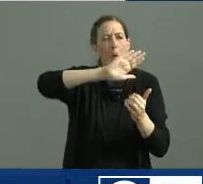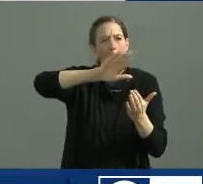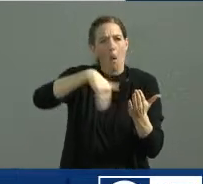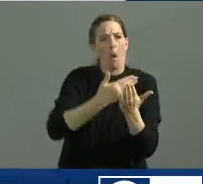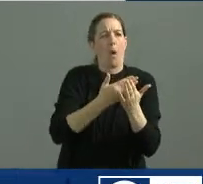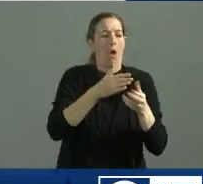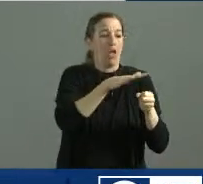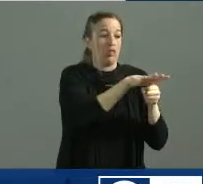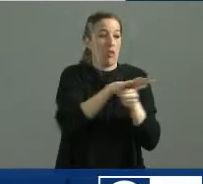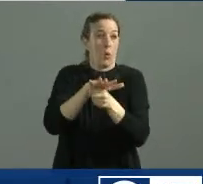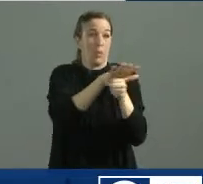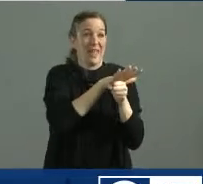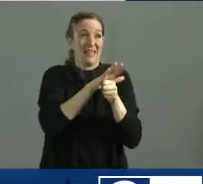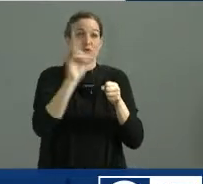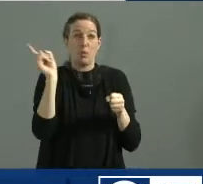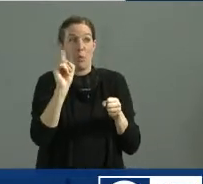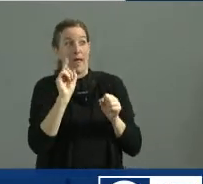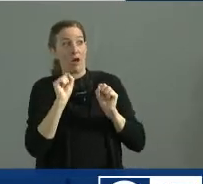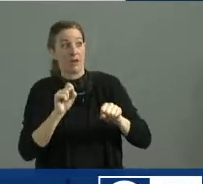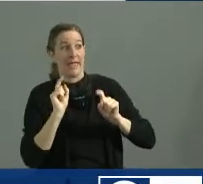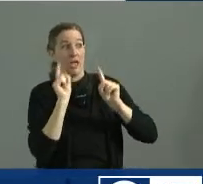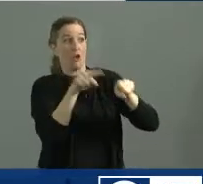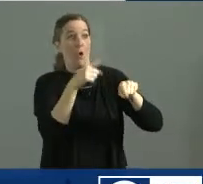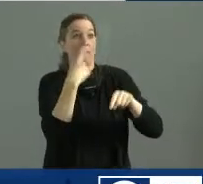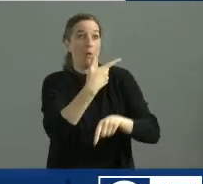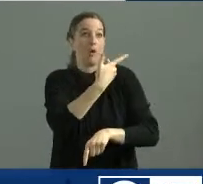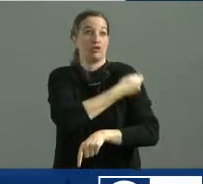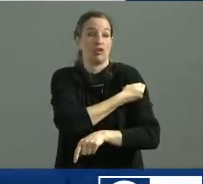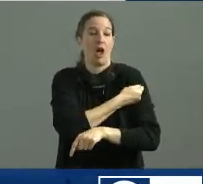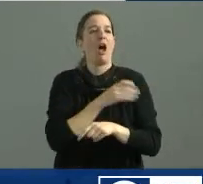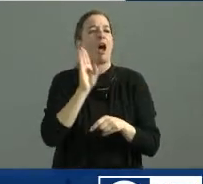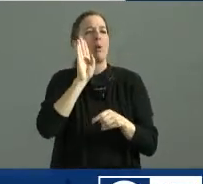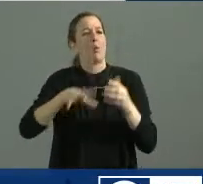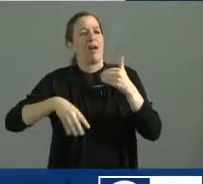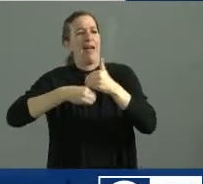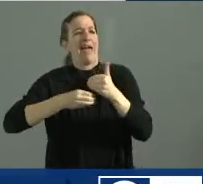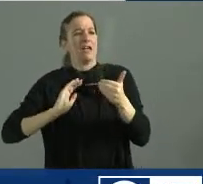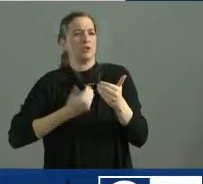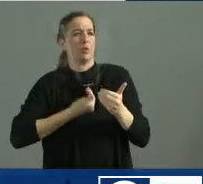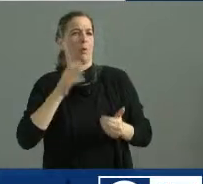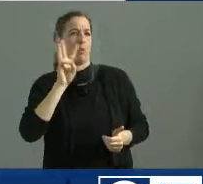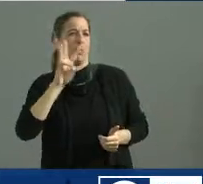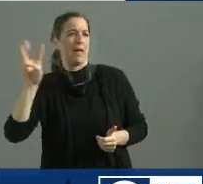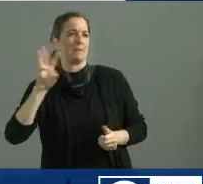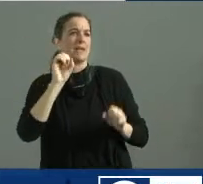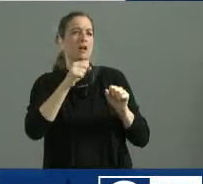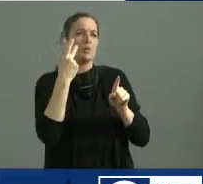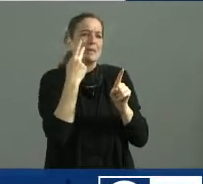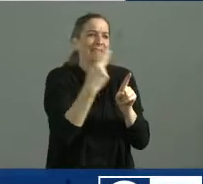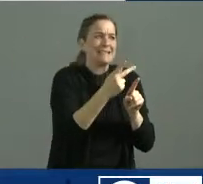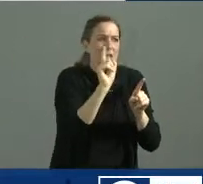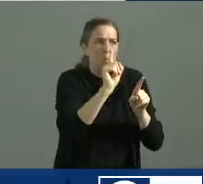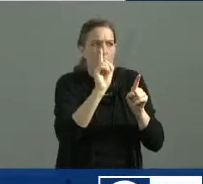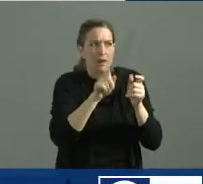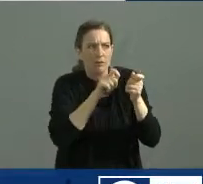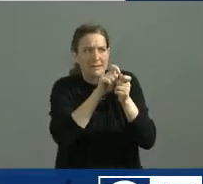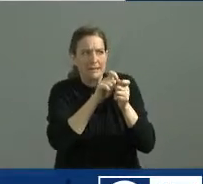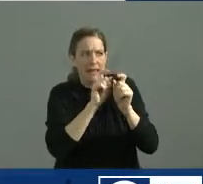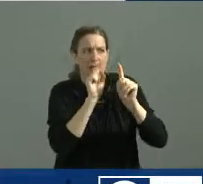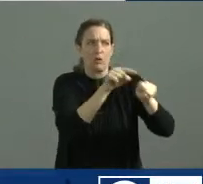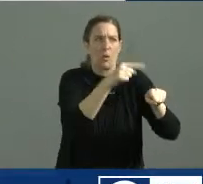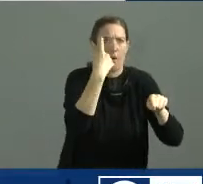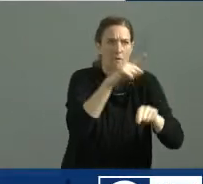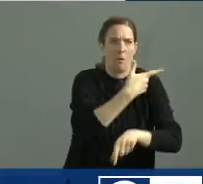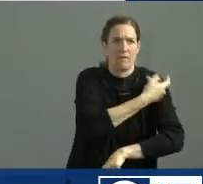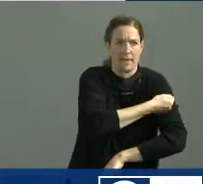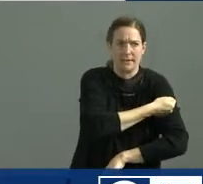are as they're brought on board. Okay, two other quick questions here. Yeah. You mentioned that 45%, the